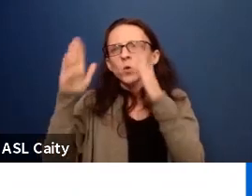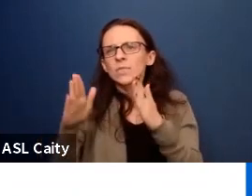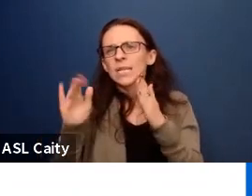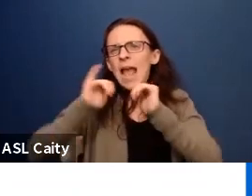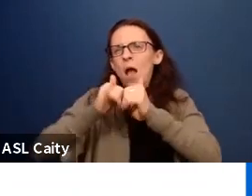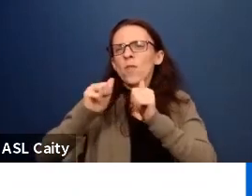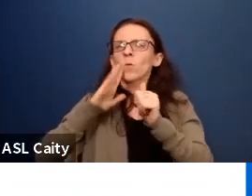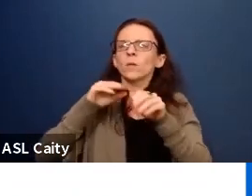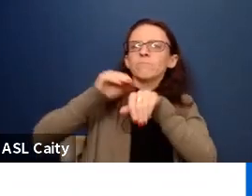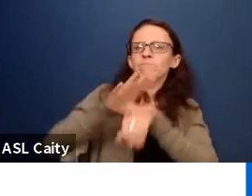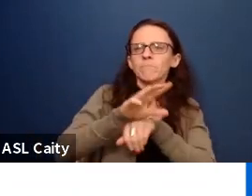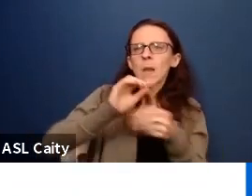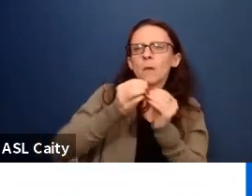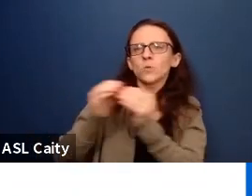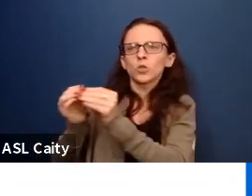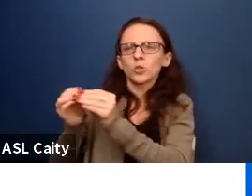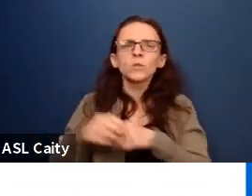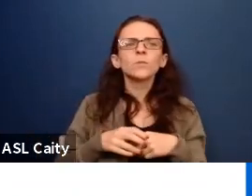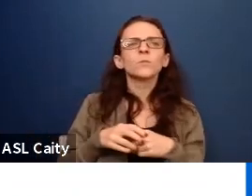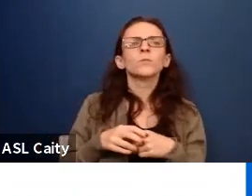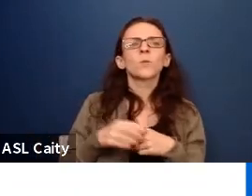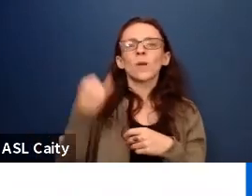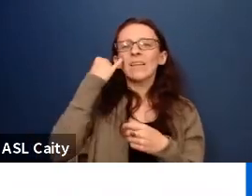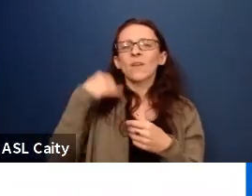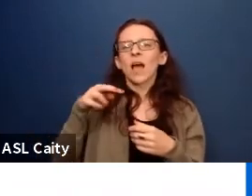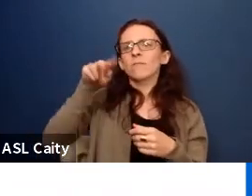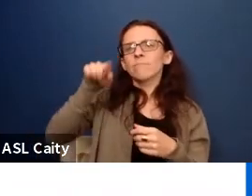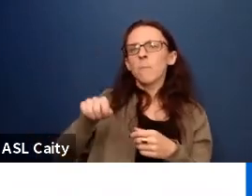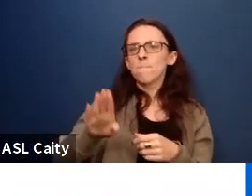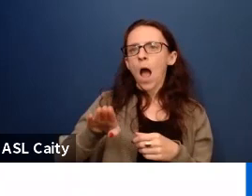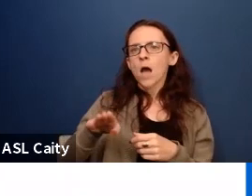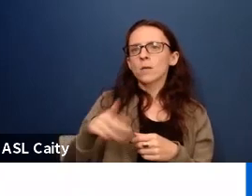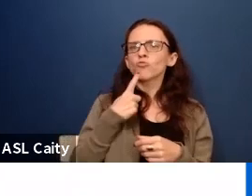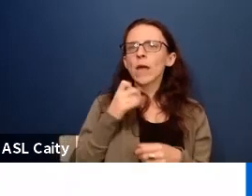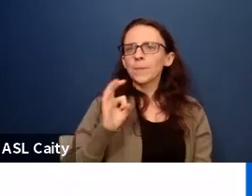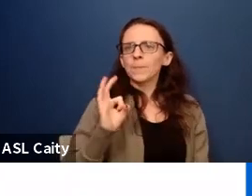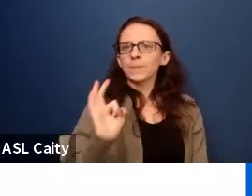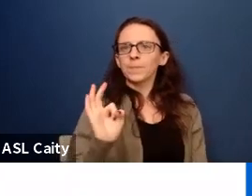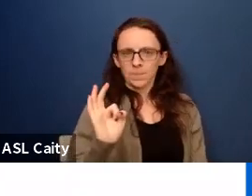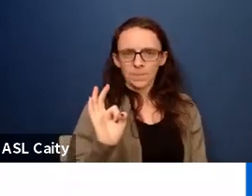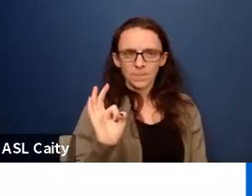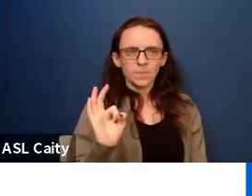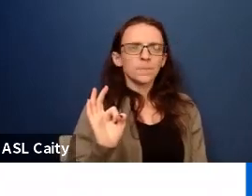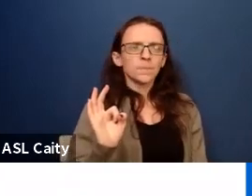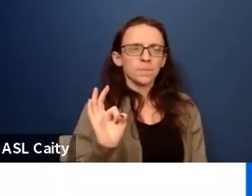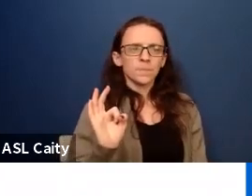So if I go back down to this red dot at the bottom of the city here,